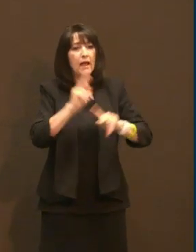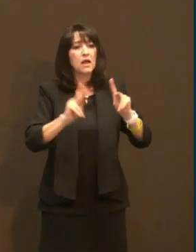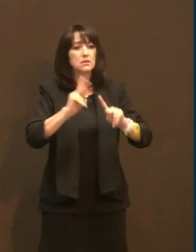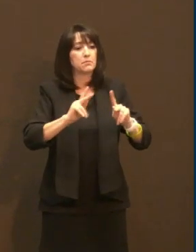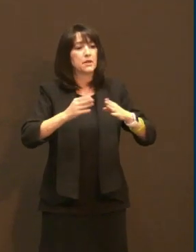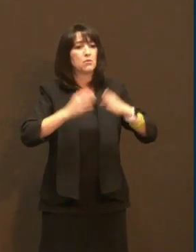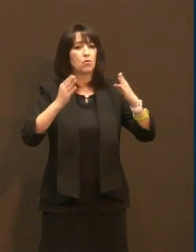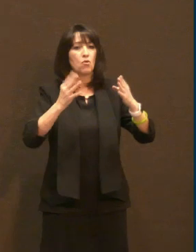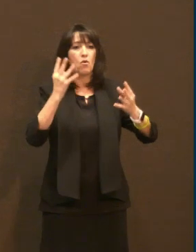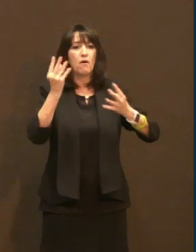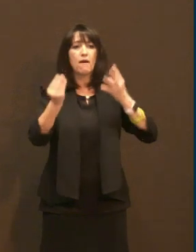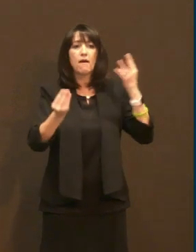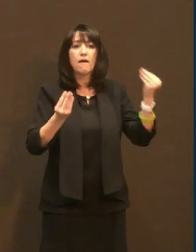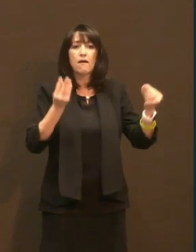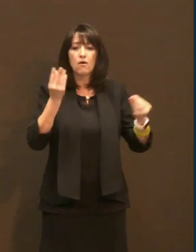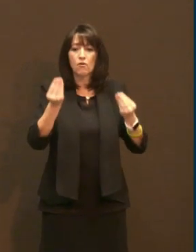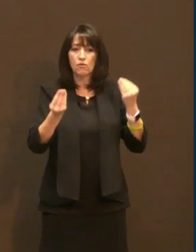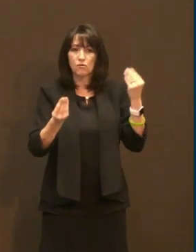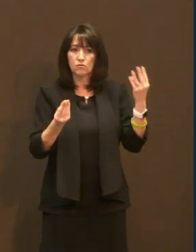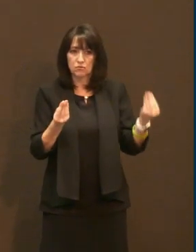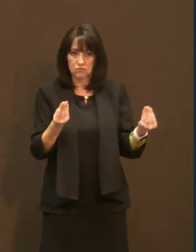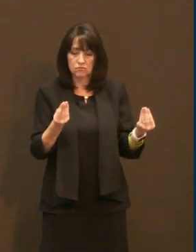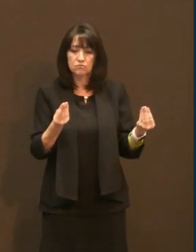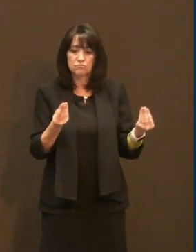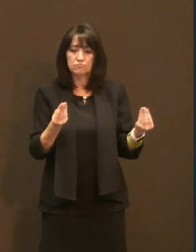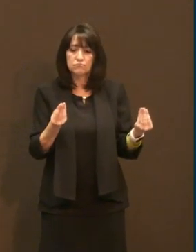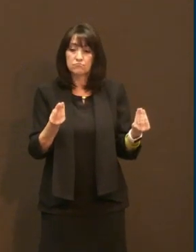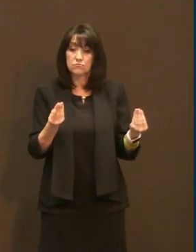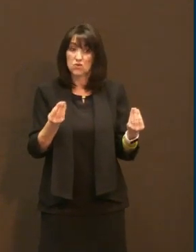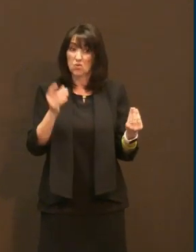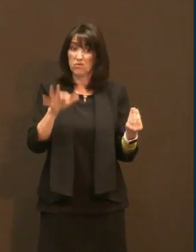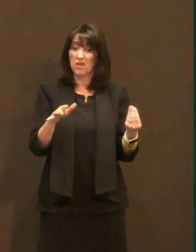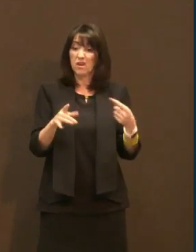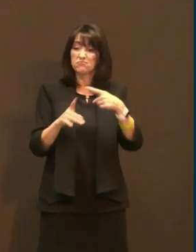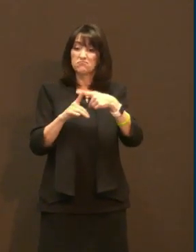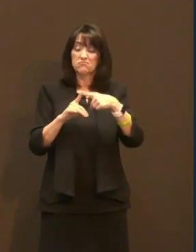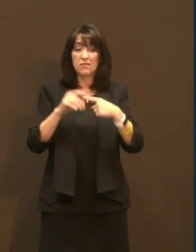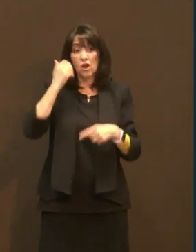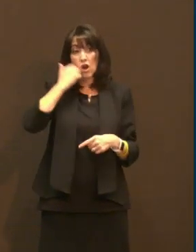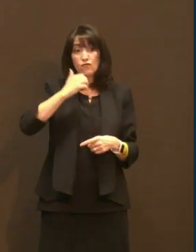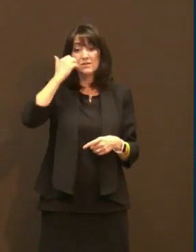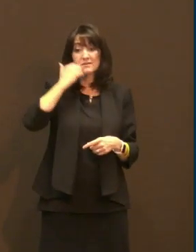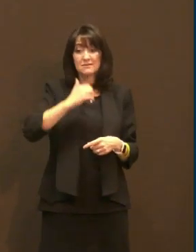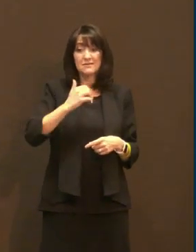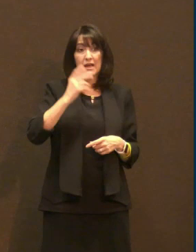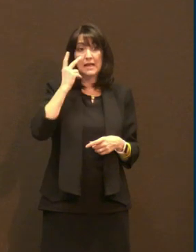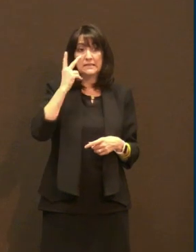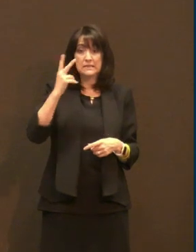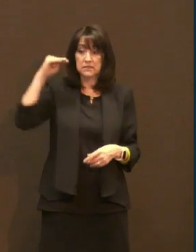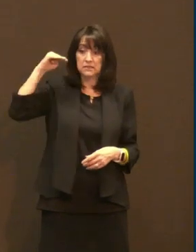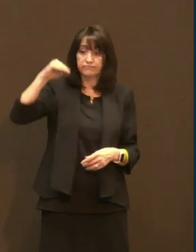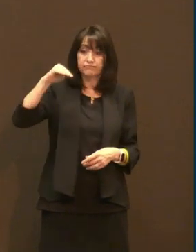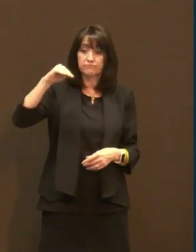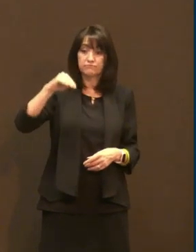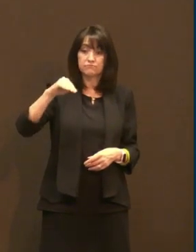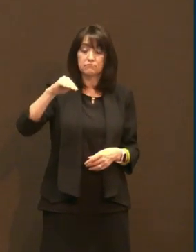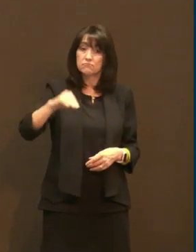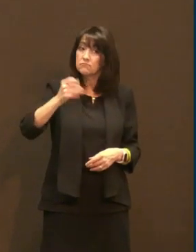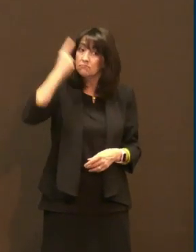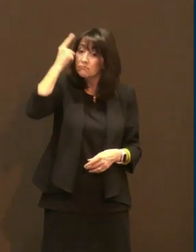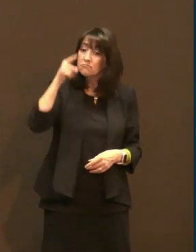current hospitalizations, and clearly a downward trend on the day-to-day. Now this is just a